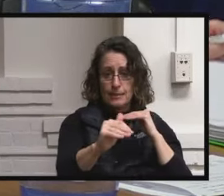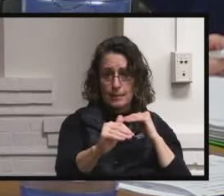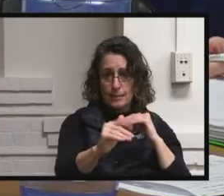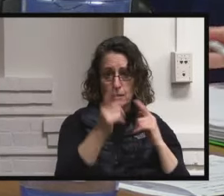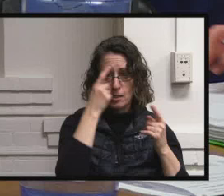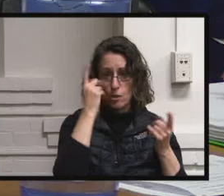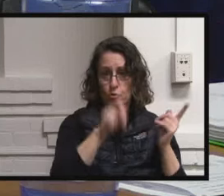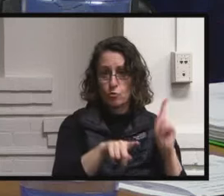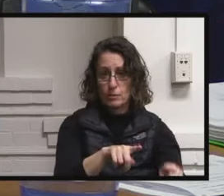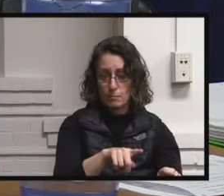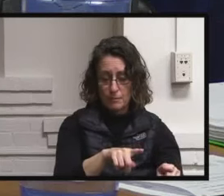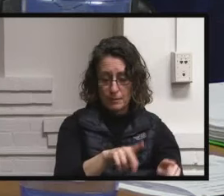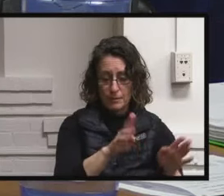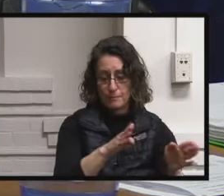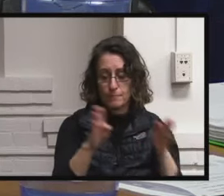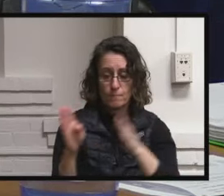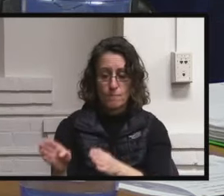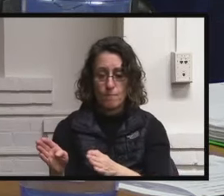and then to the